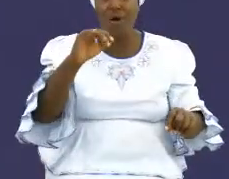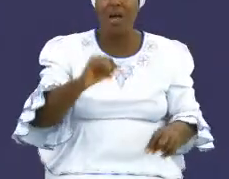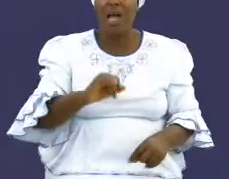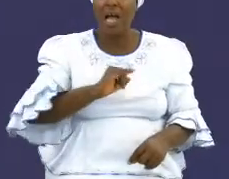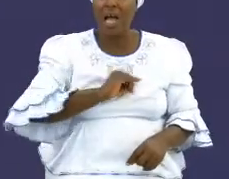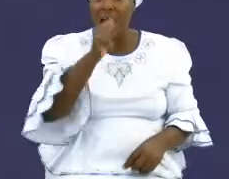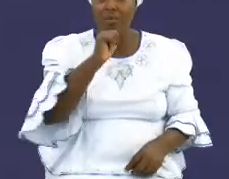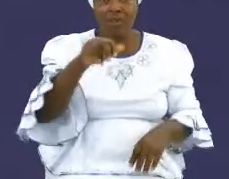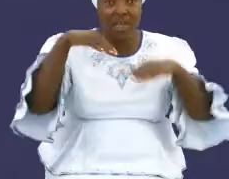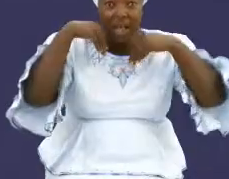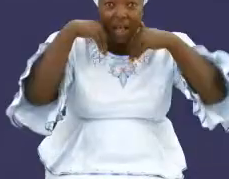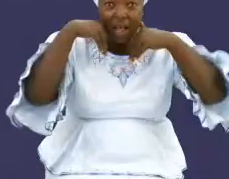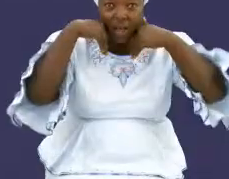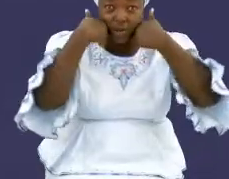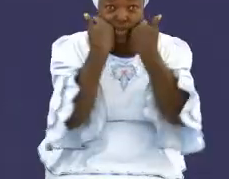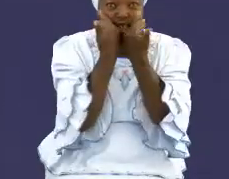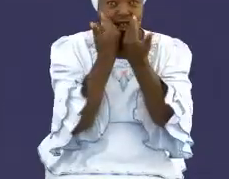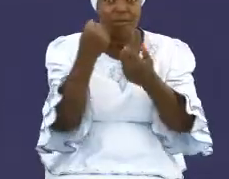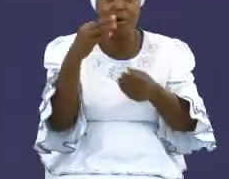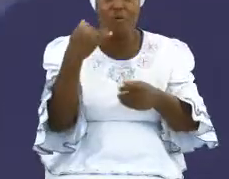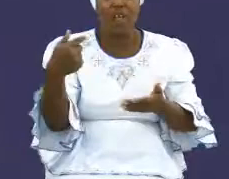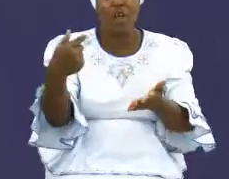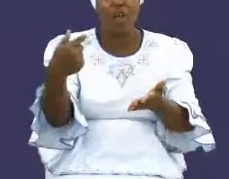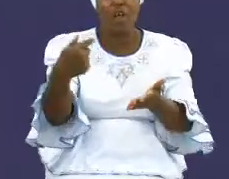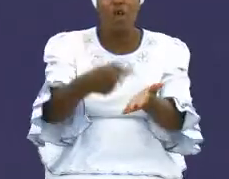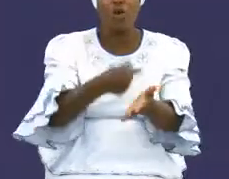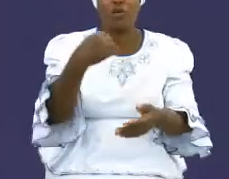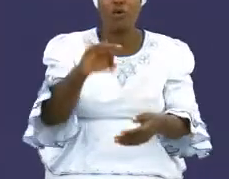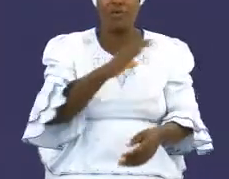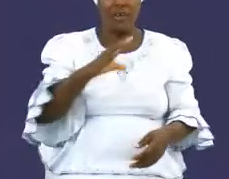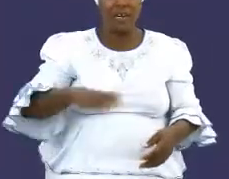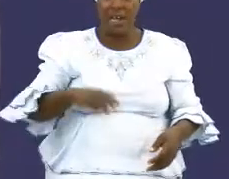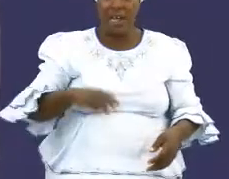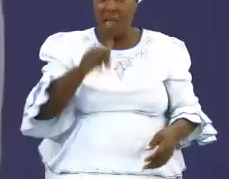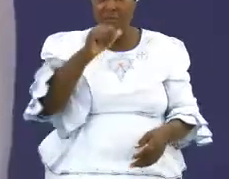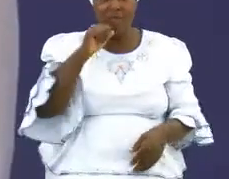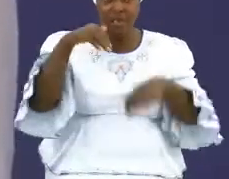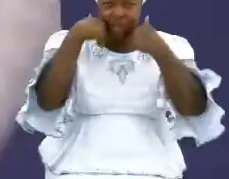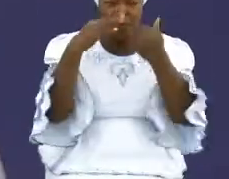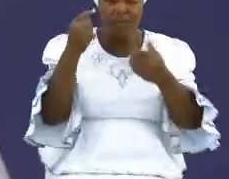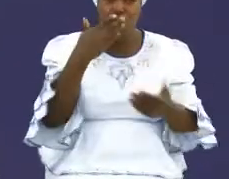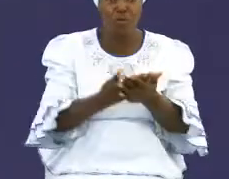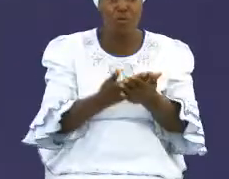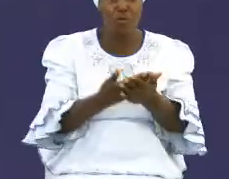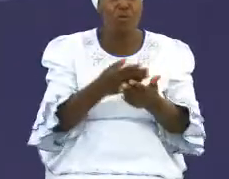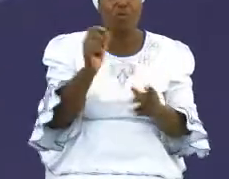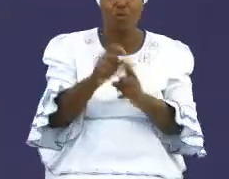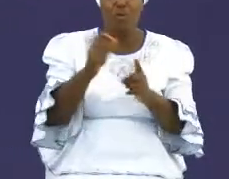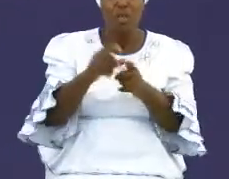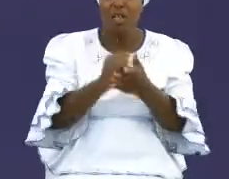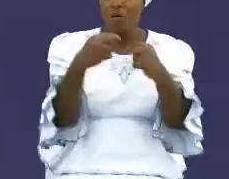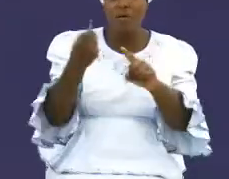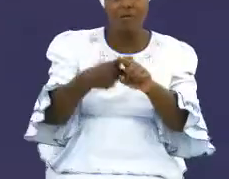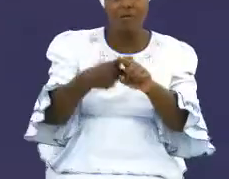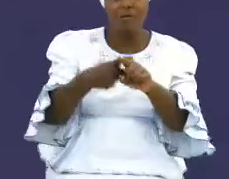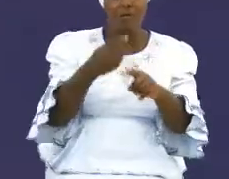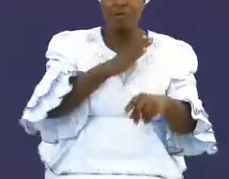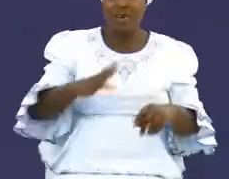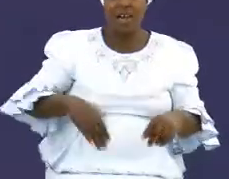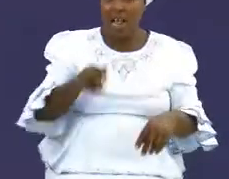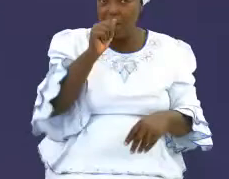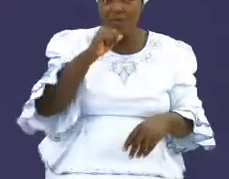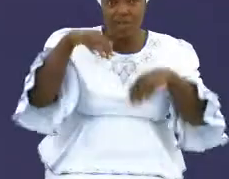ashamed of the gospel of Christ. I am not ashamed of the good news coming from Christ. I'm not ashamed